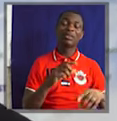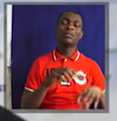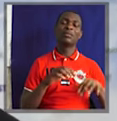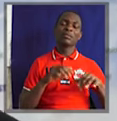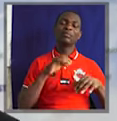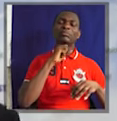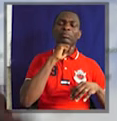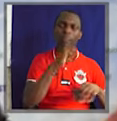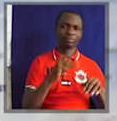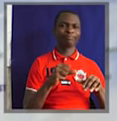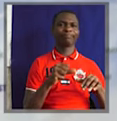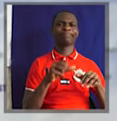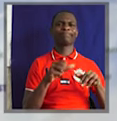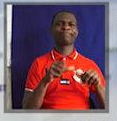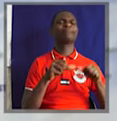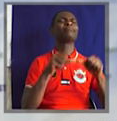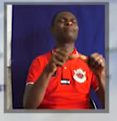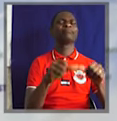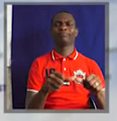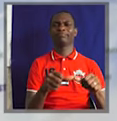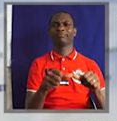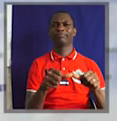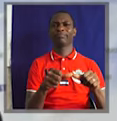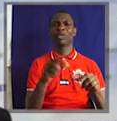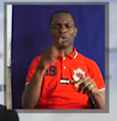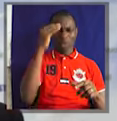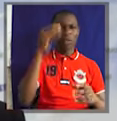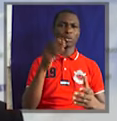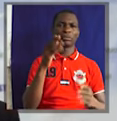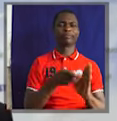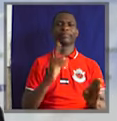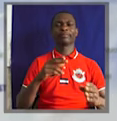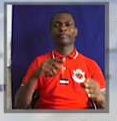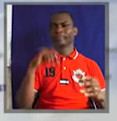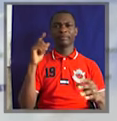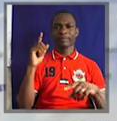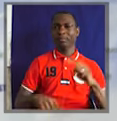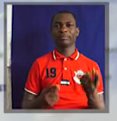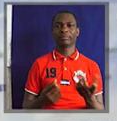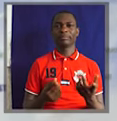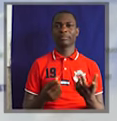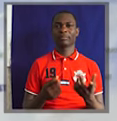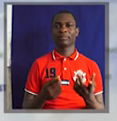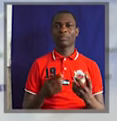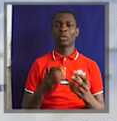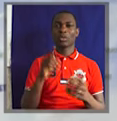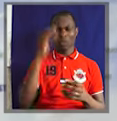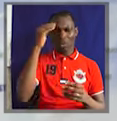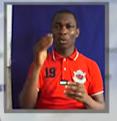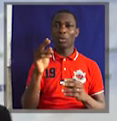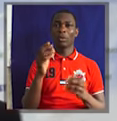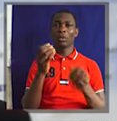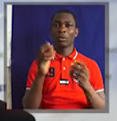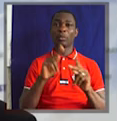awo yeno enye enso hundu minyaye mida wapa ewe utiye me wuni musa nkrofobe bre ohono mwa omu